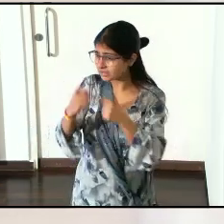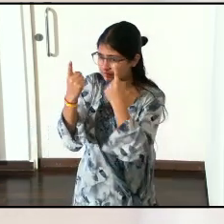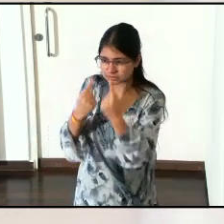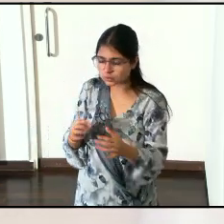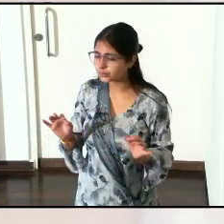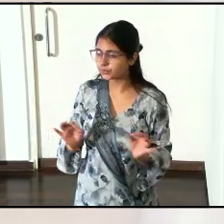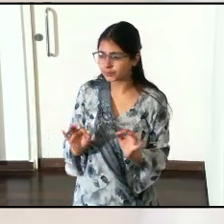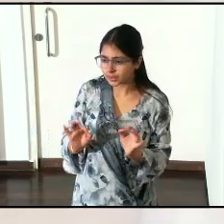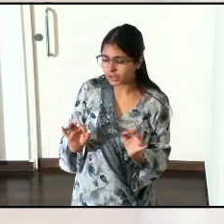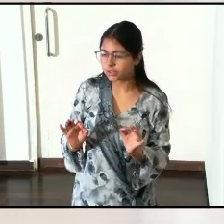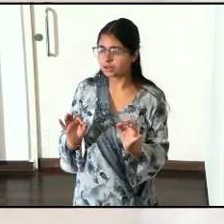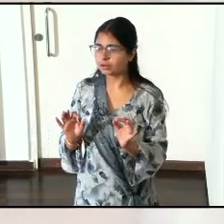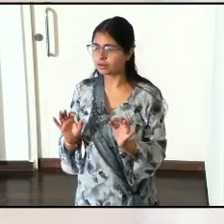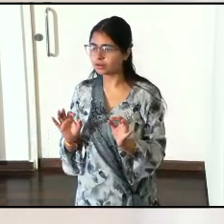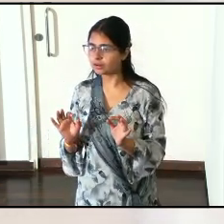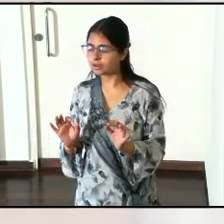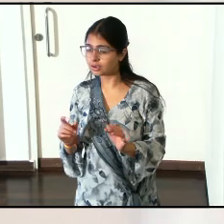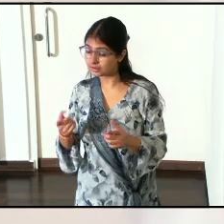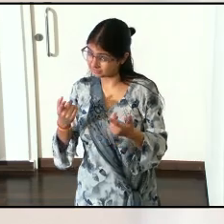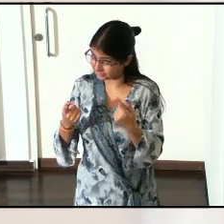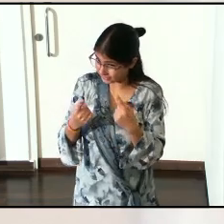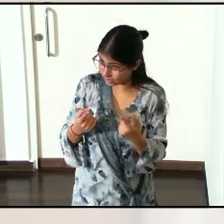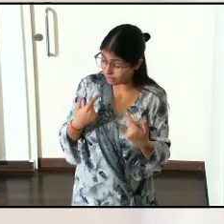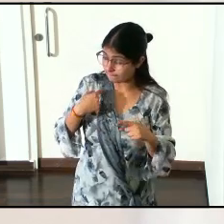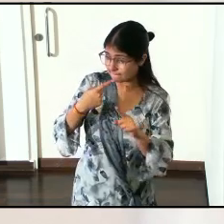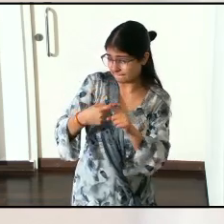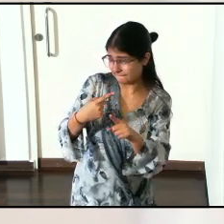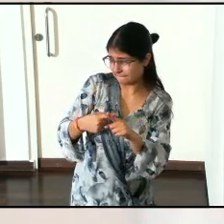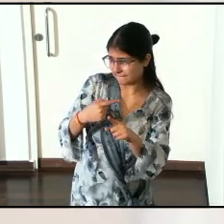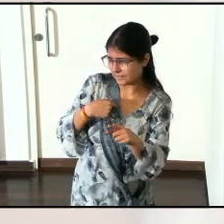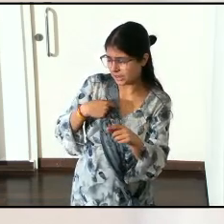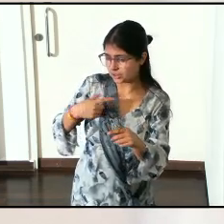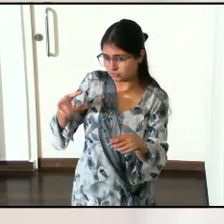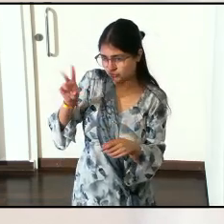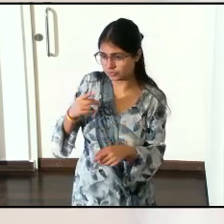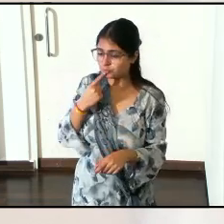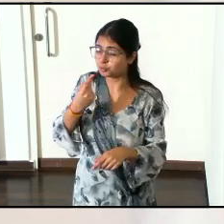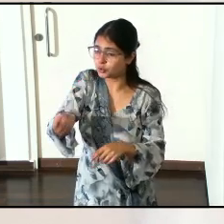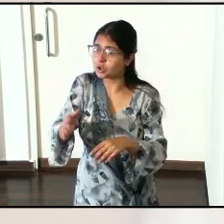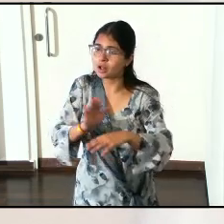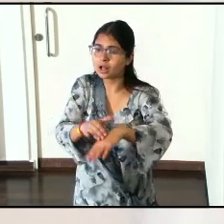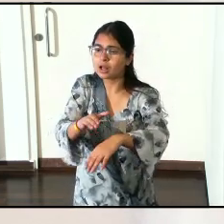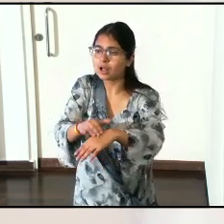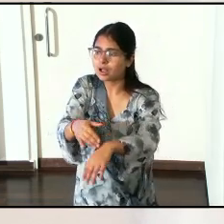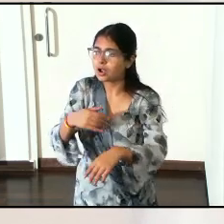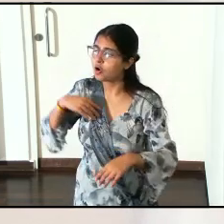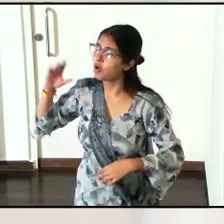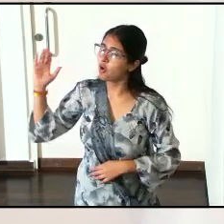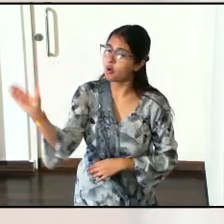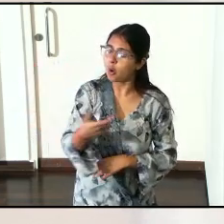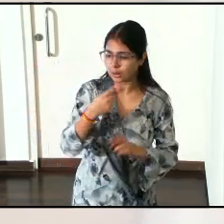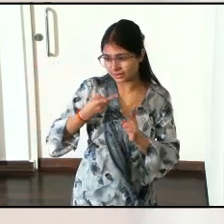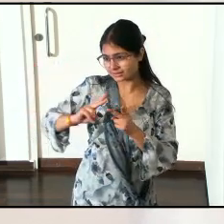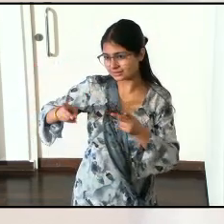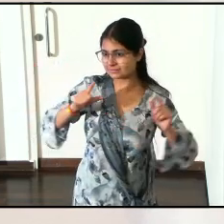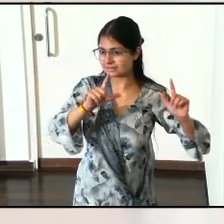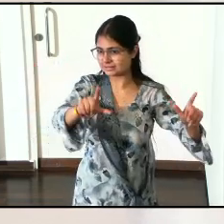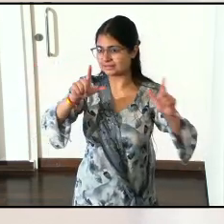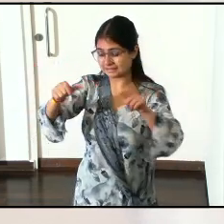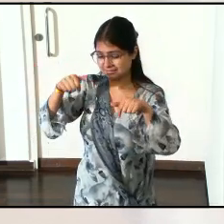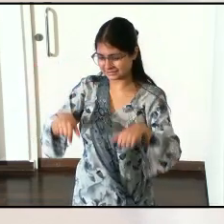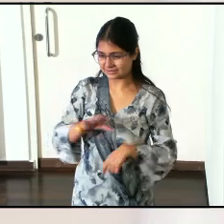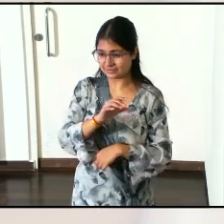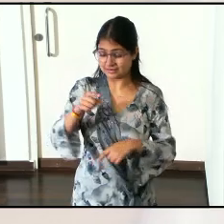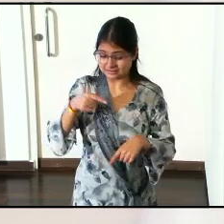out, do check it out. And also another reminder that all of our other exhibitions are free this